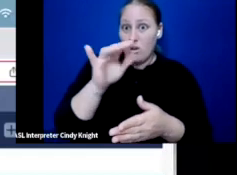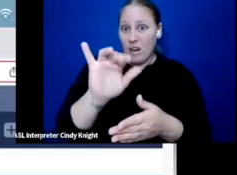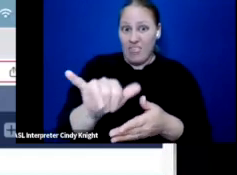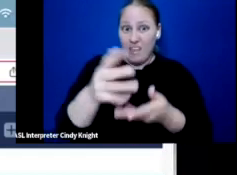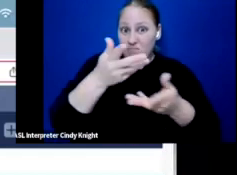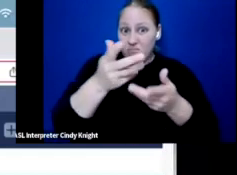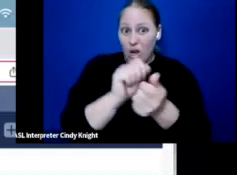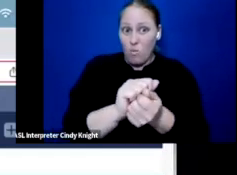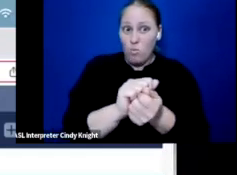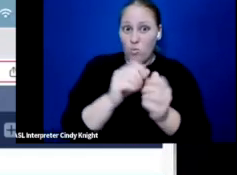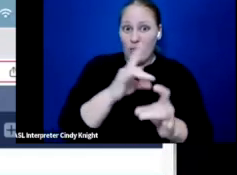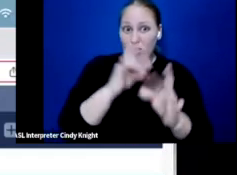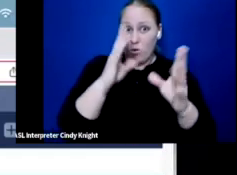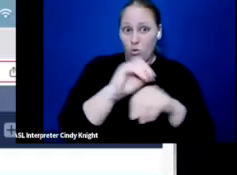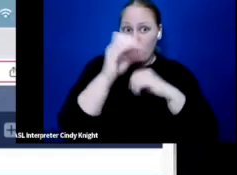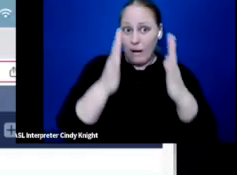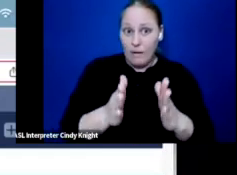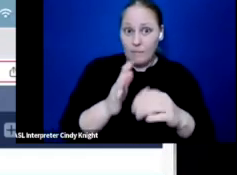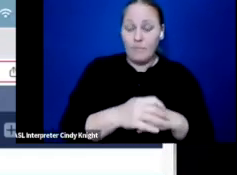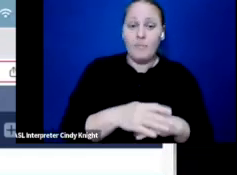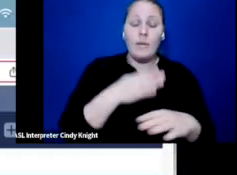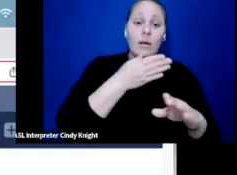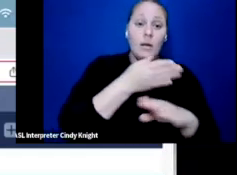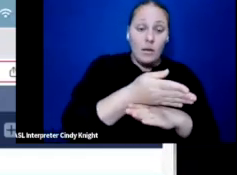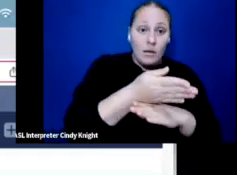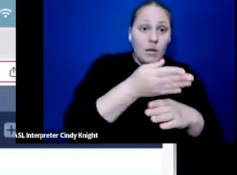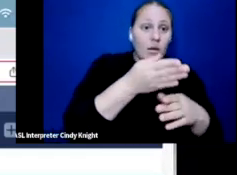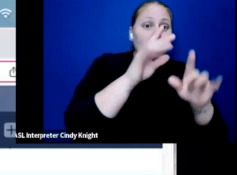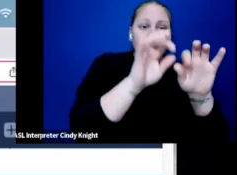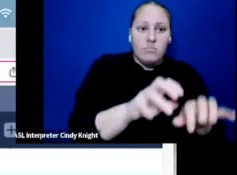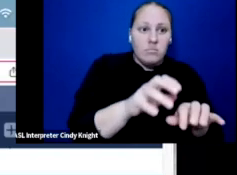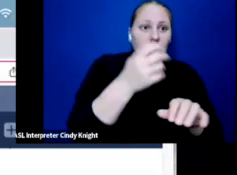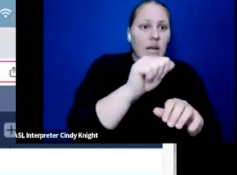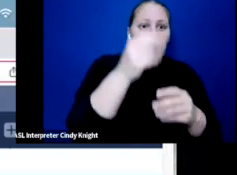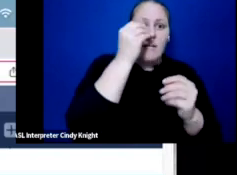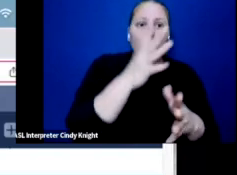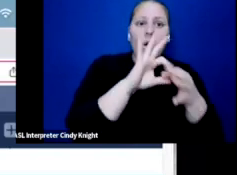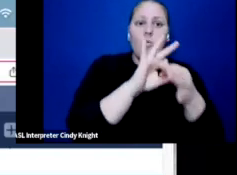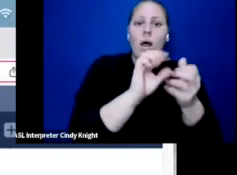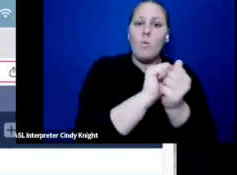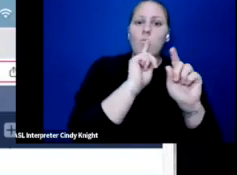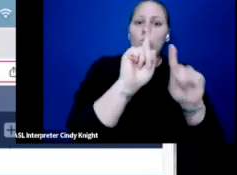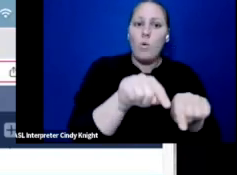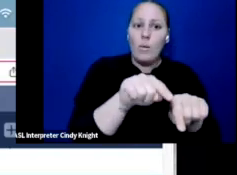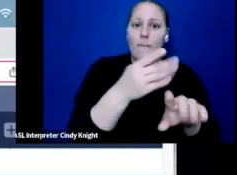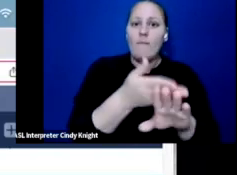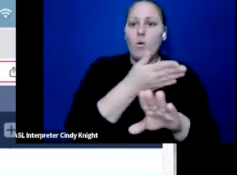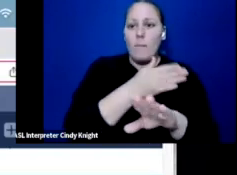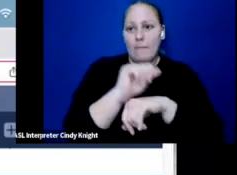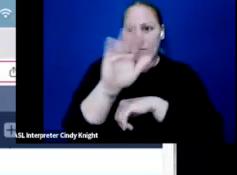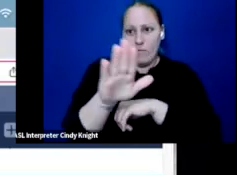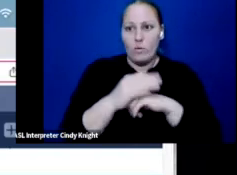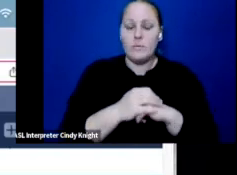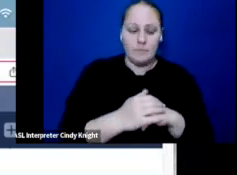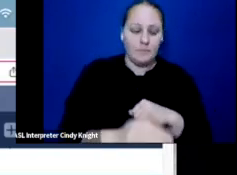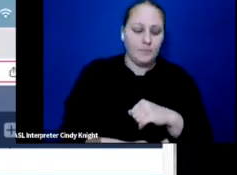After hanging up the interaction, the crisis counselor can input any information needed for reporting and wrap up before submitting